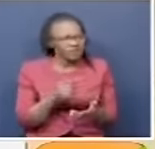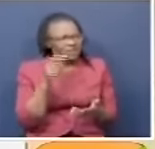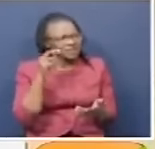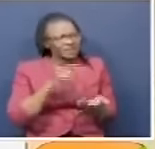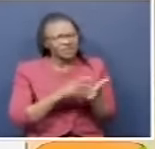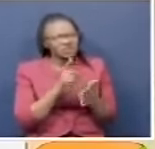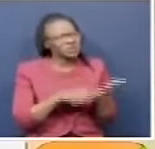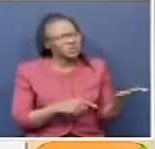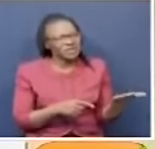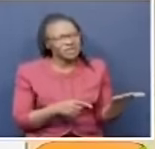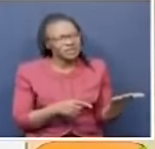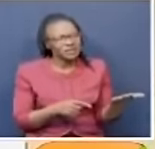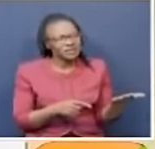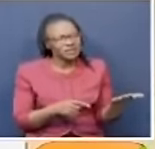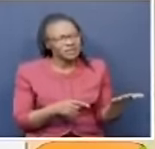terms?